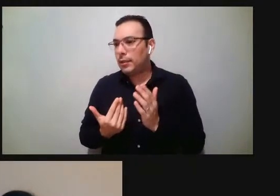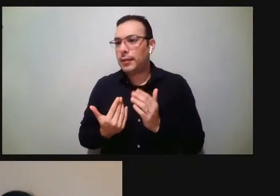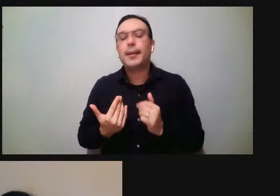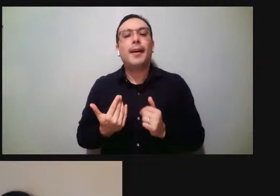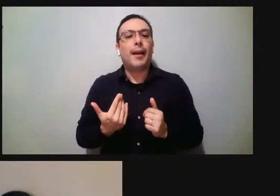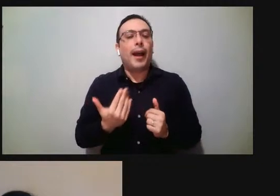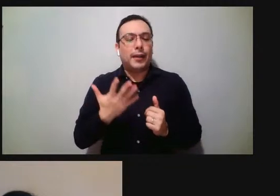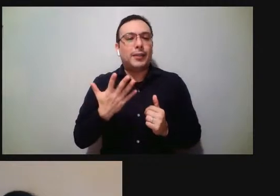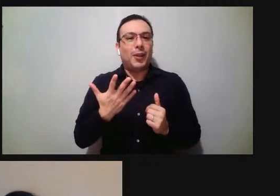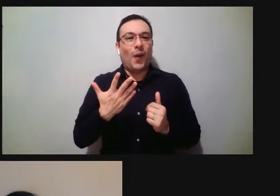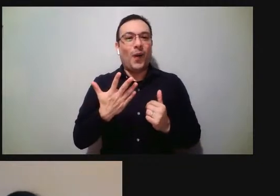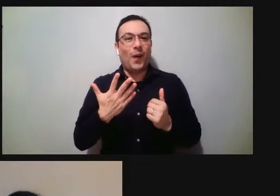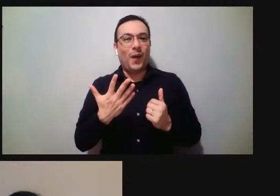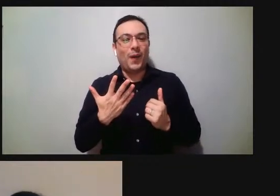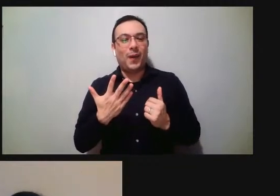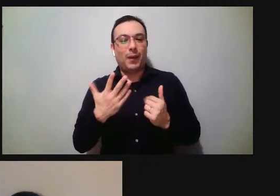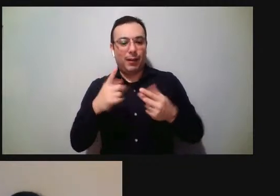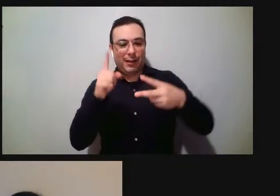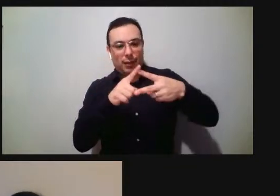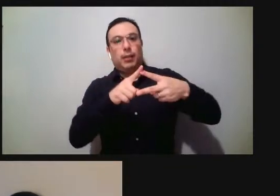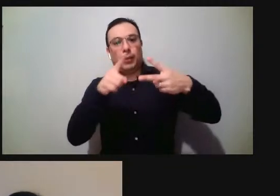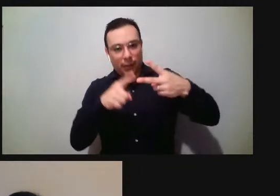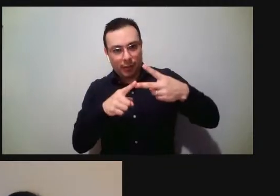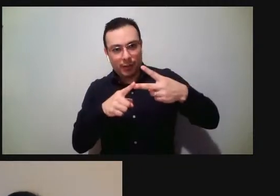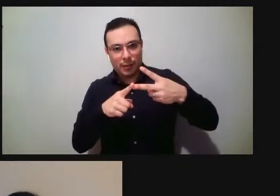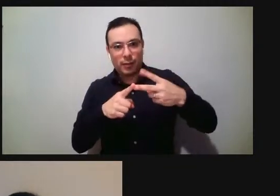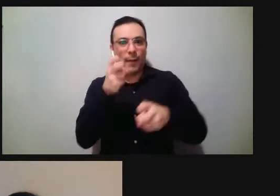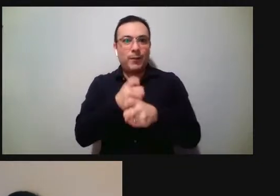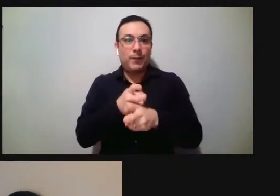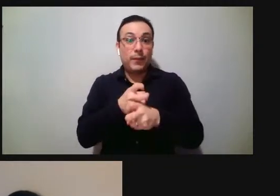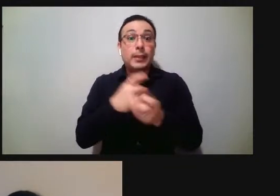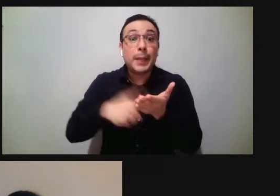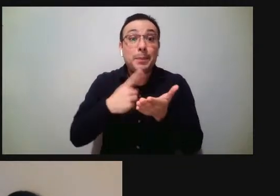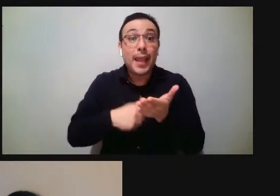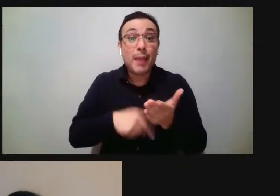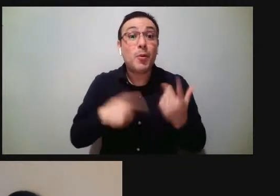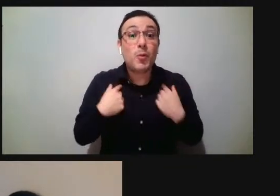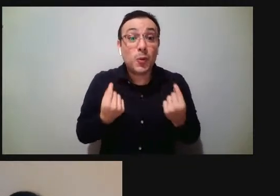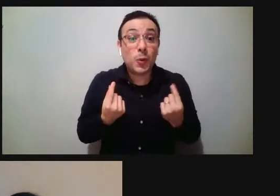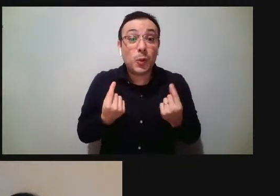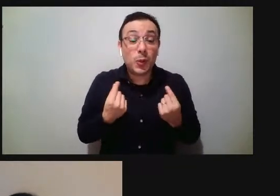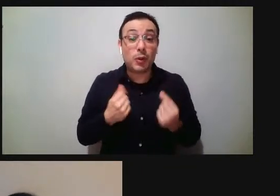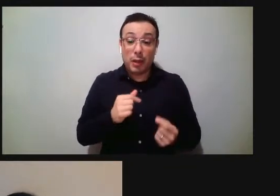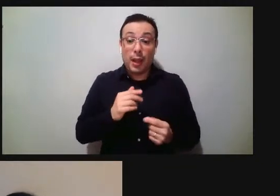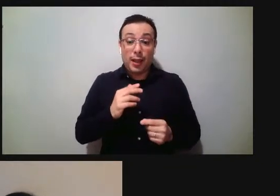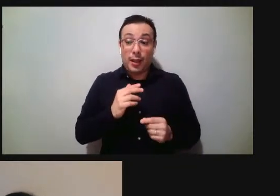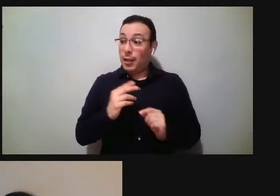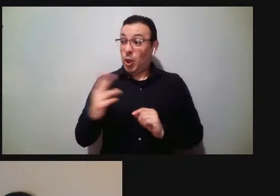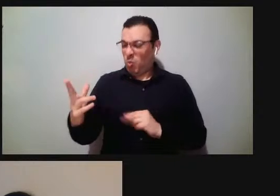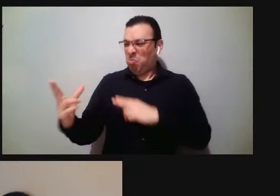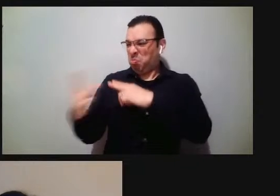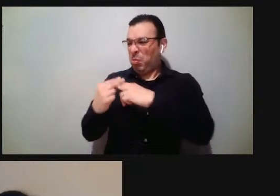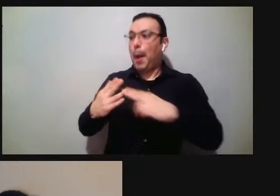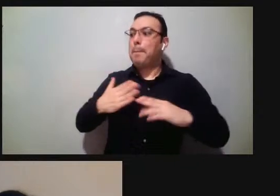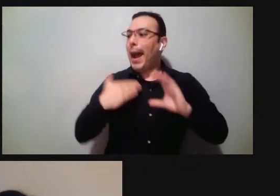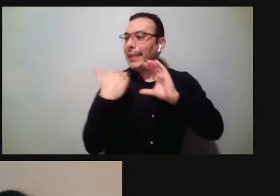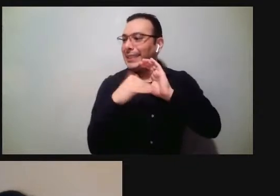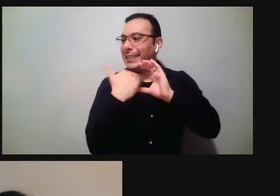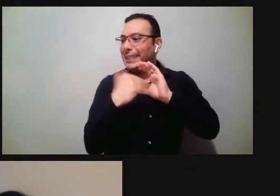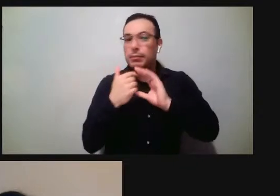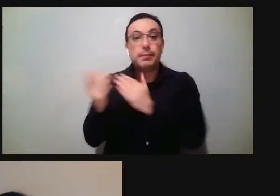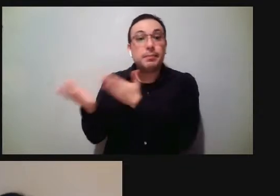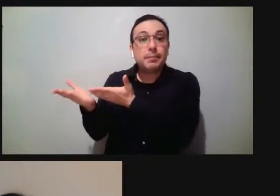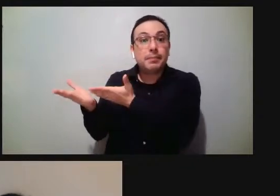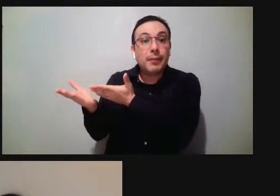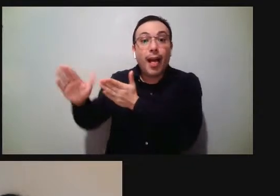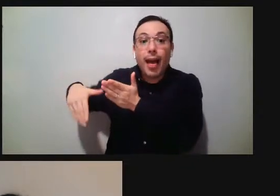work with a lot of our patients on that. And many of us have used our personal emails to get people registered, because, some people don't